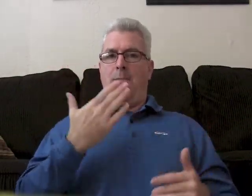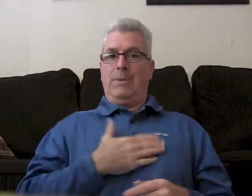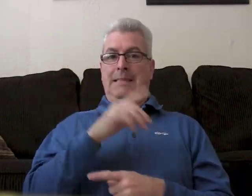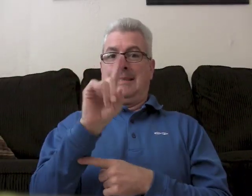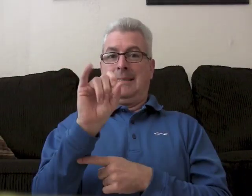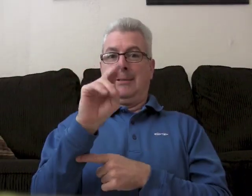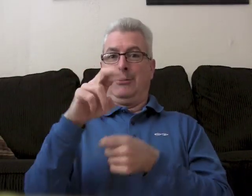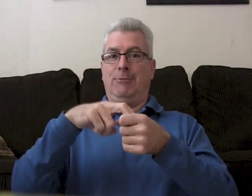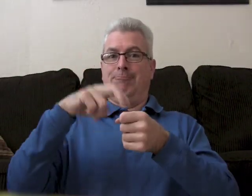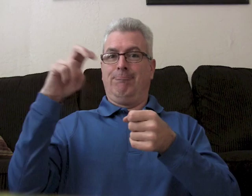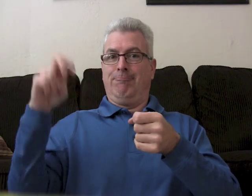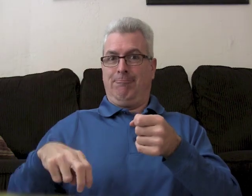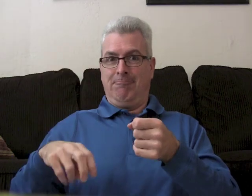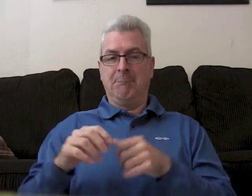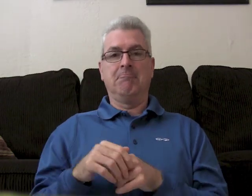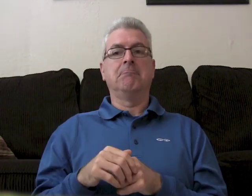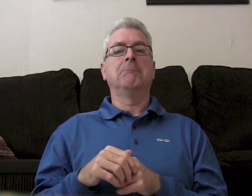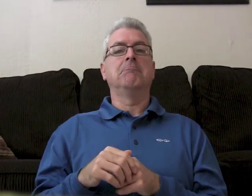Hop.